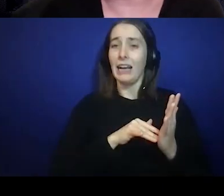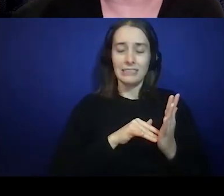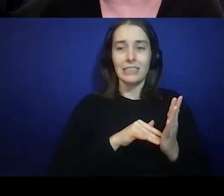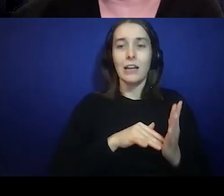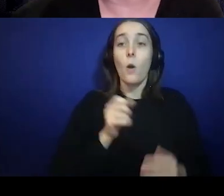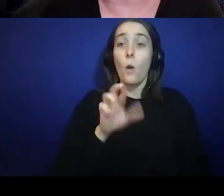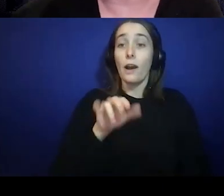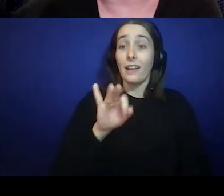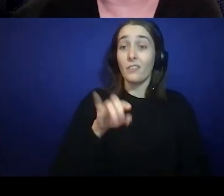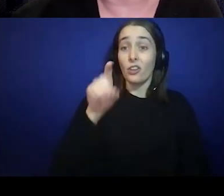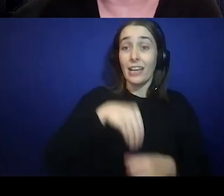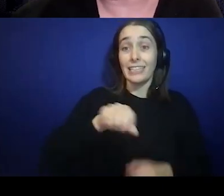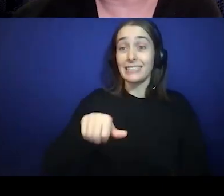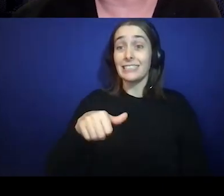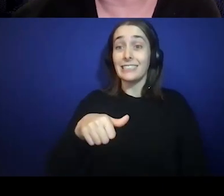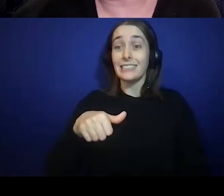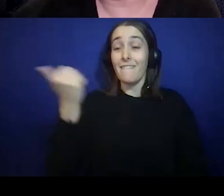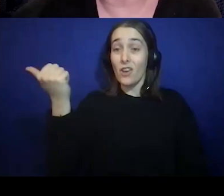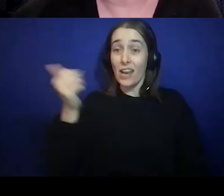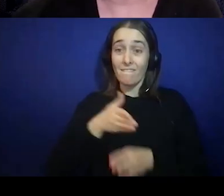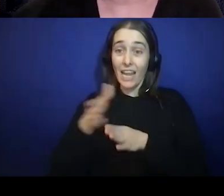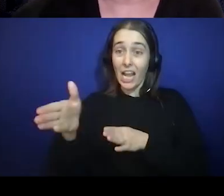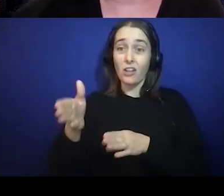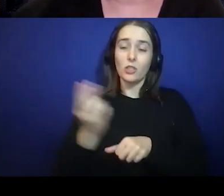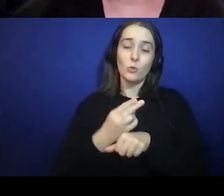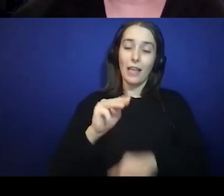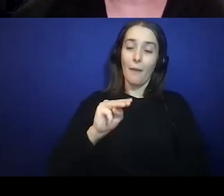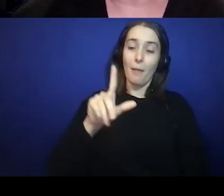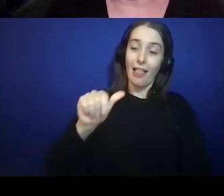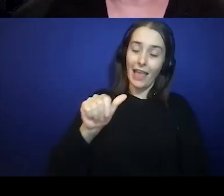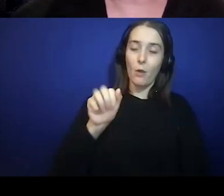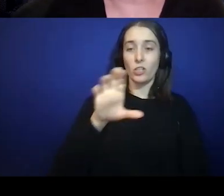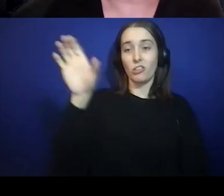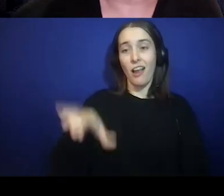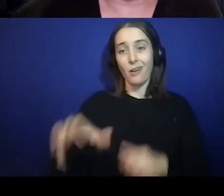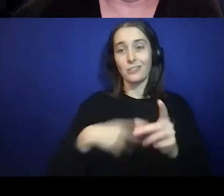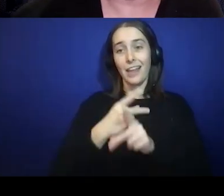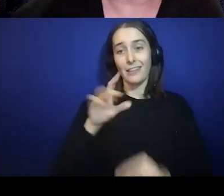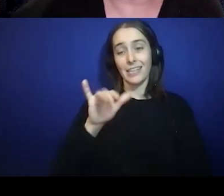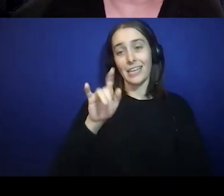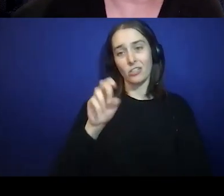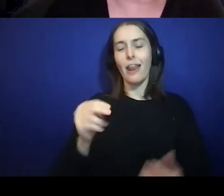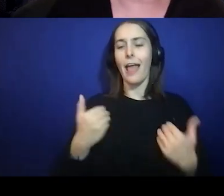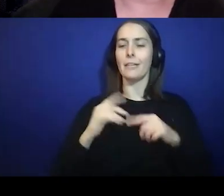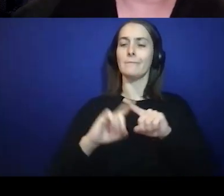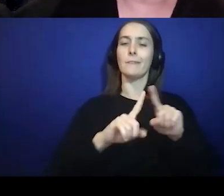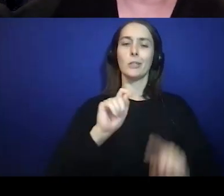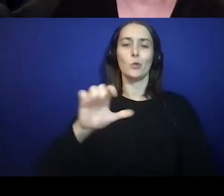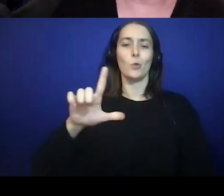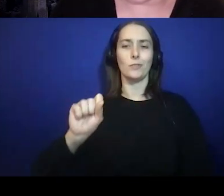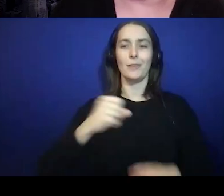different field, MLA or Chicago style citation. So there are tools that can make that easier for you